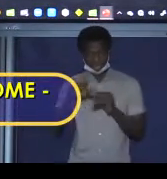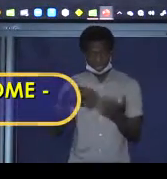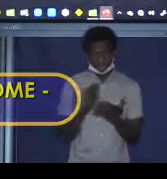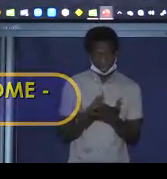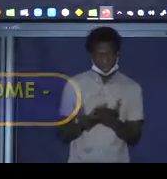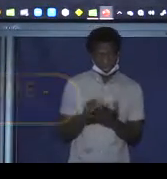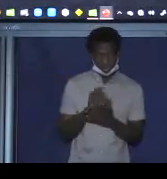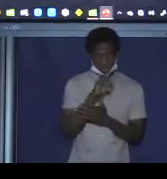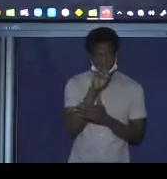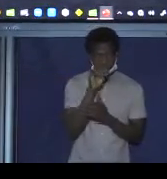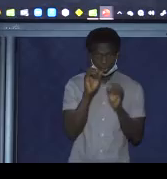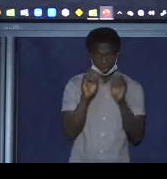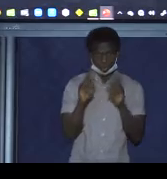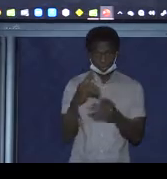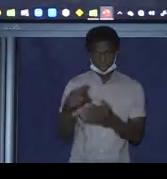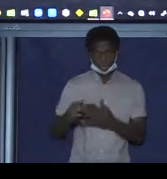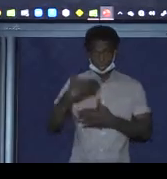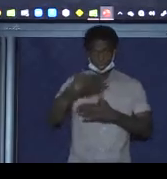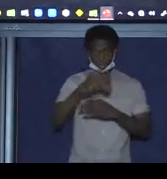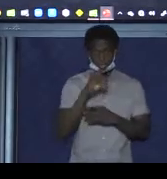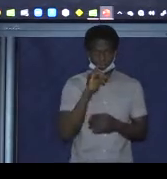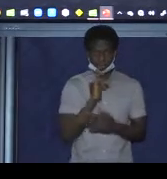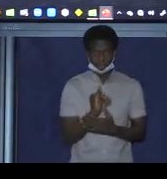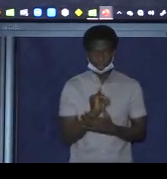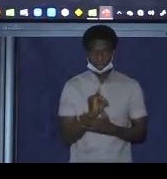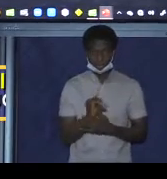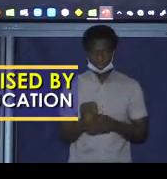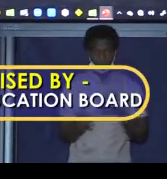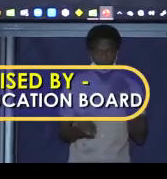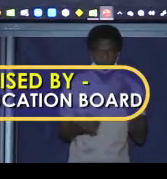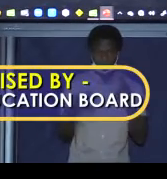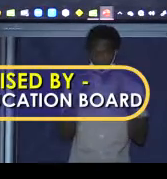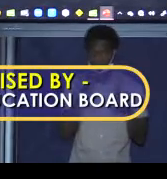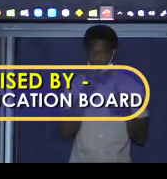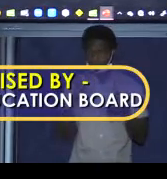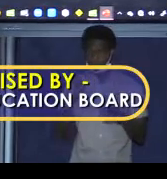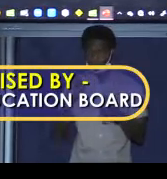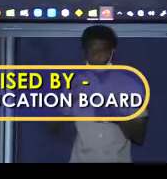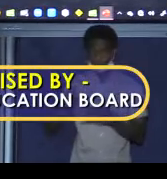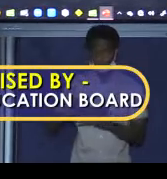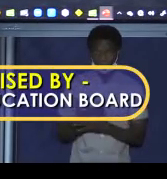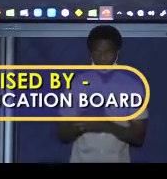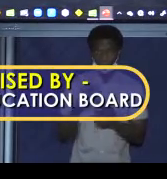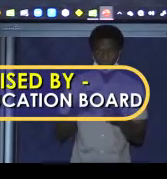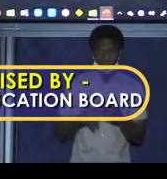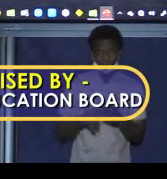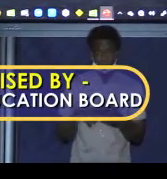all? Okay. The next one is one